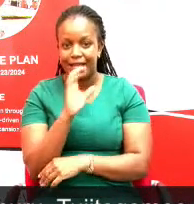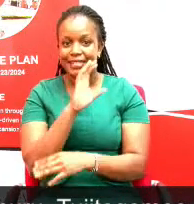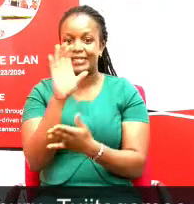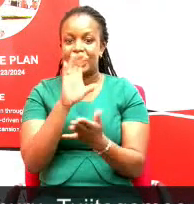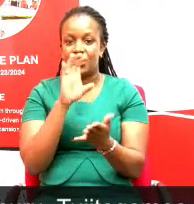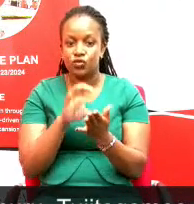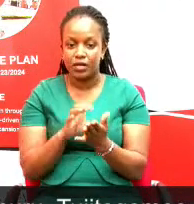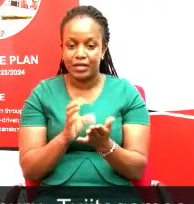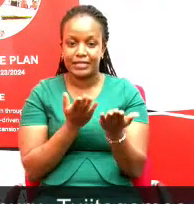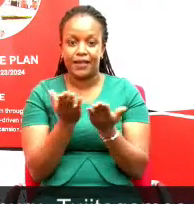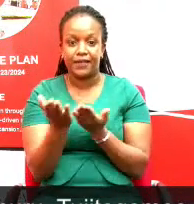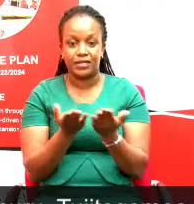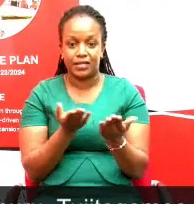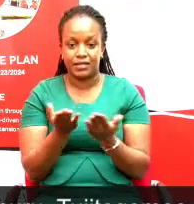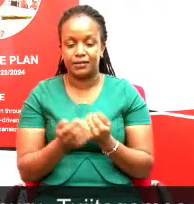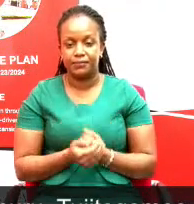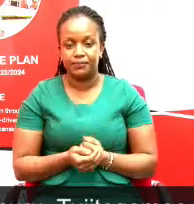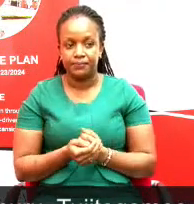customer-centric services.